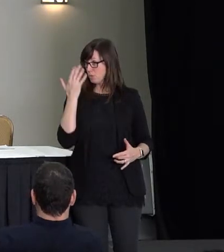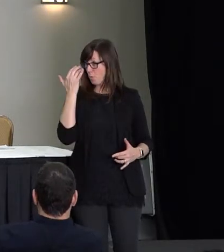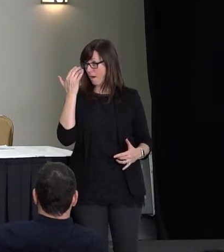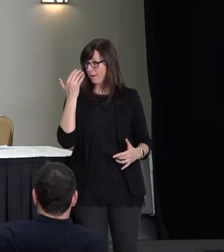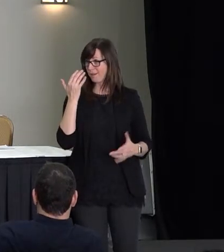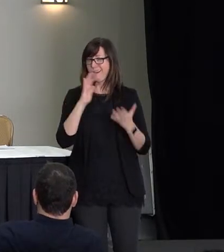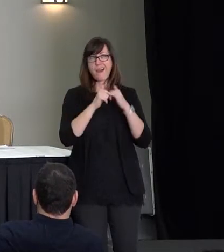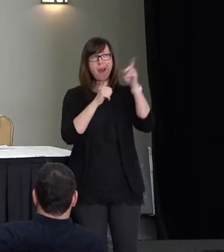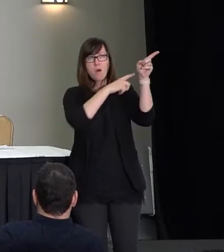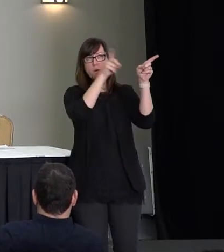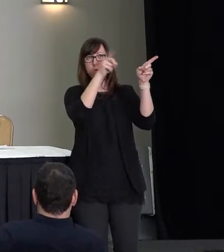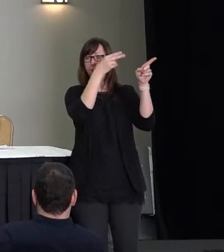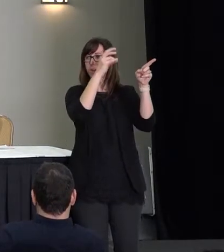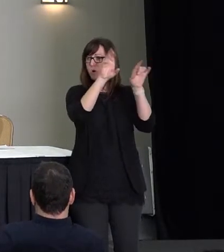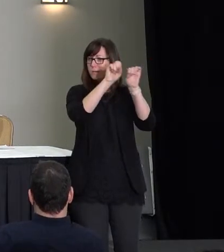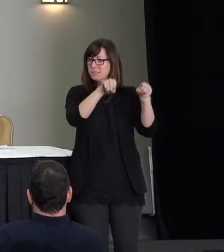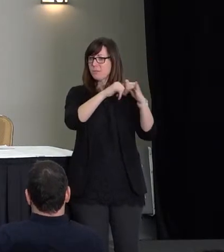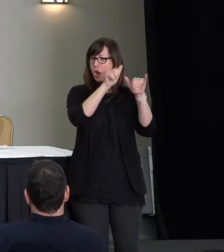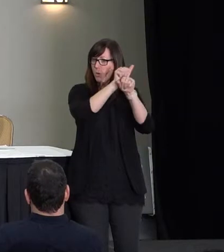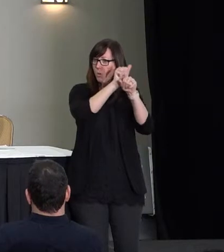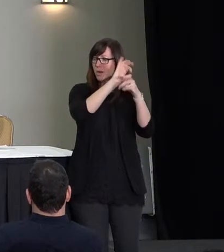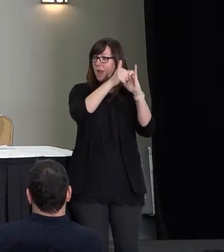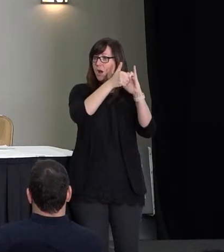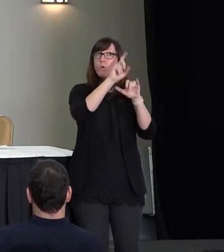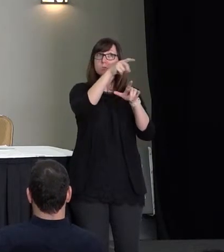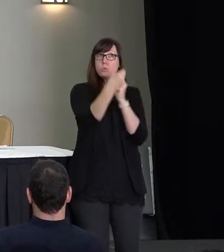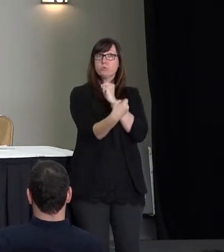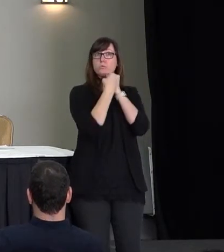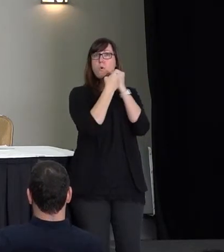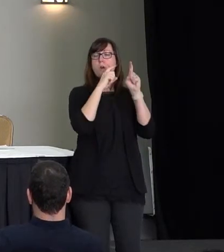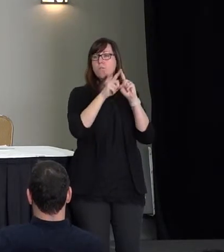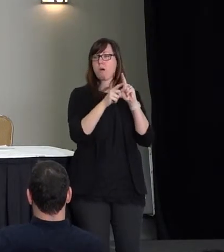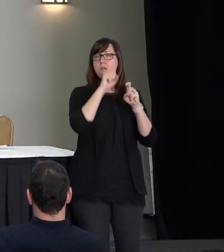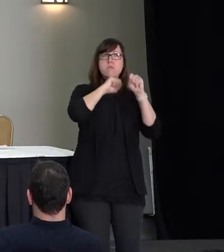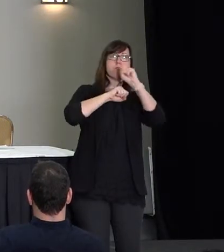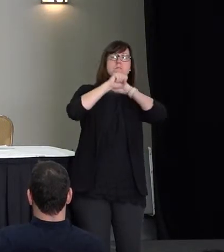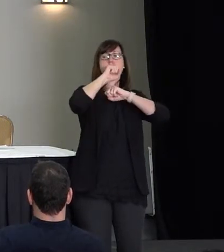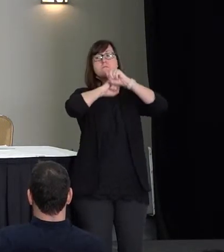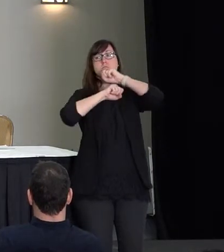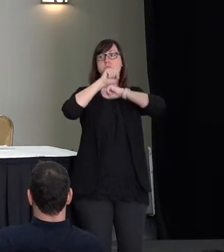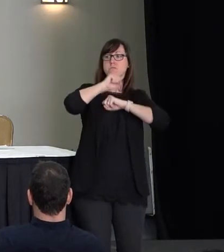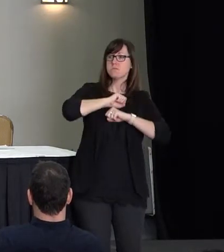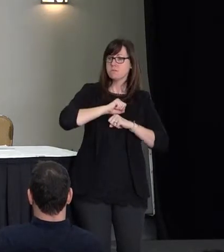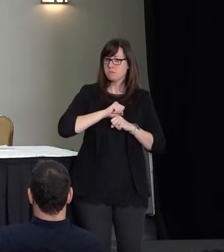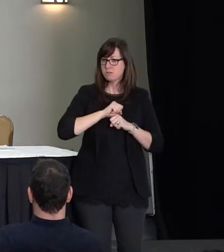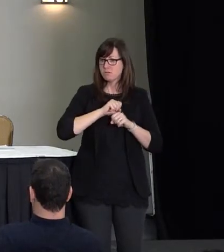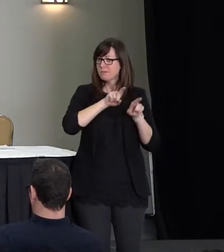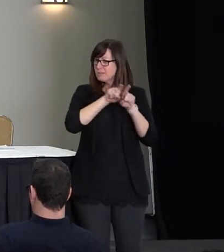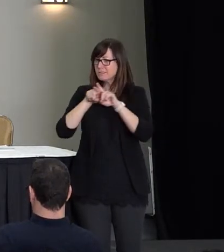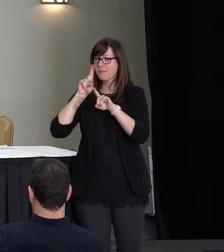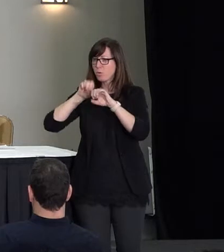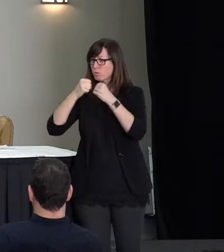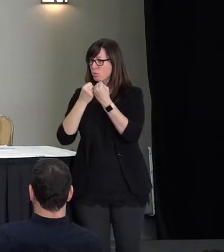the system works that is supposed to support people. I see the same thing in terms of our social